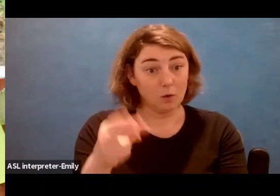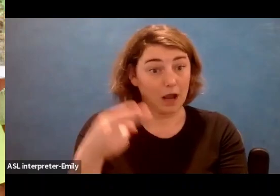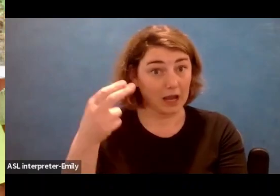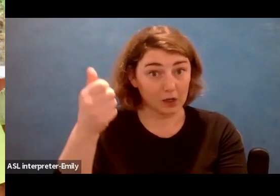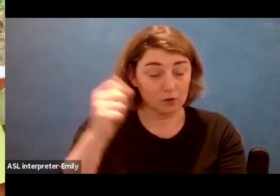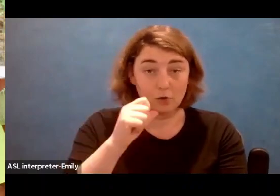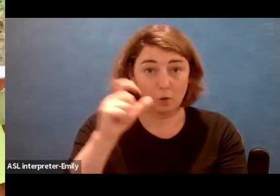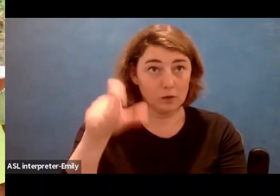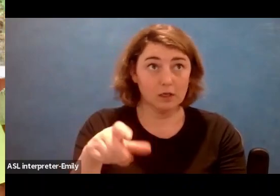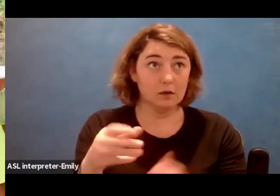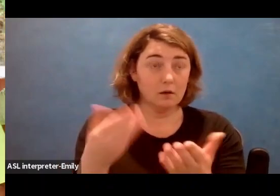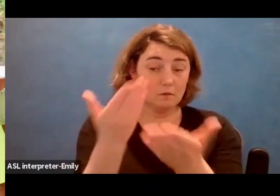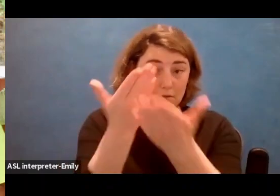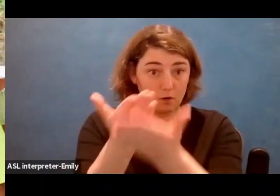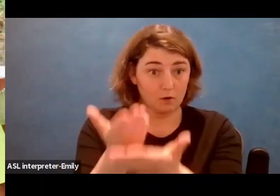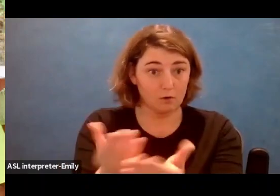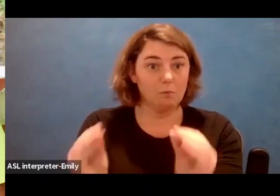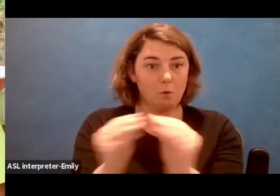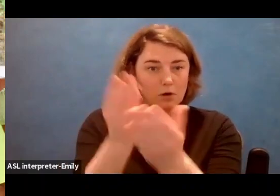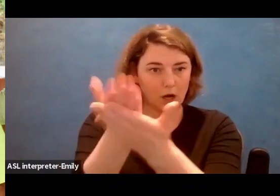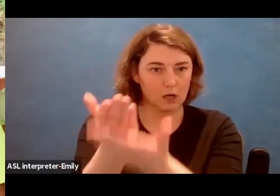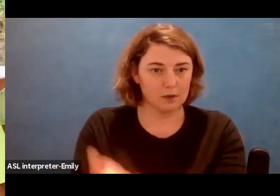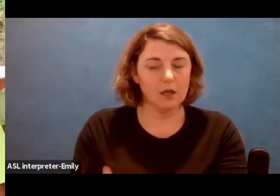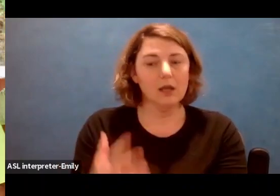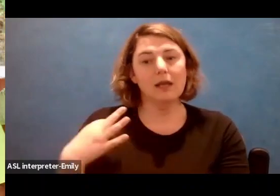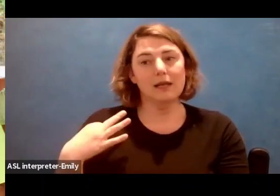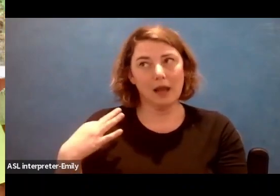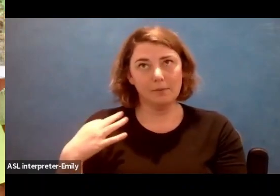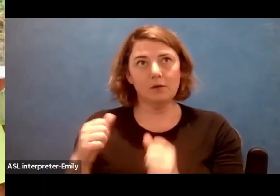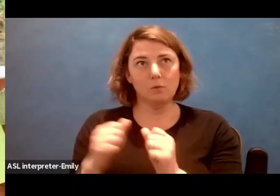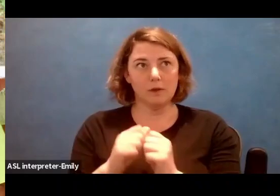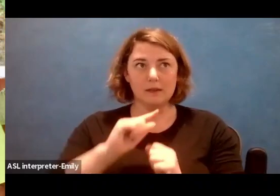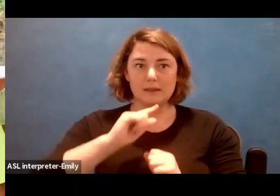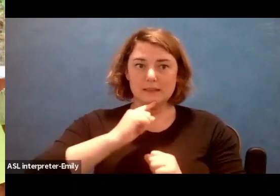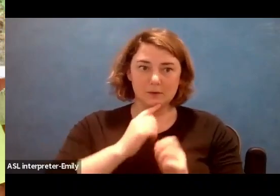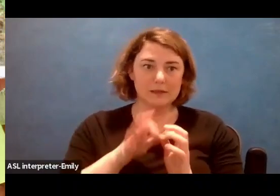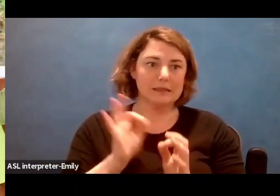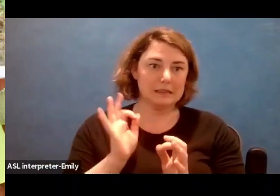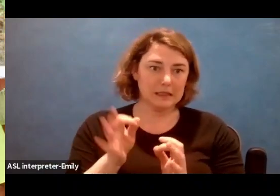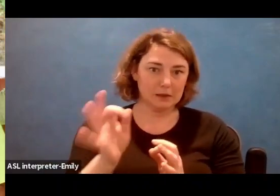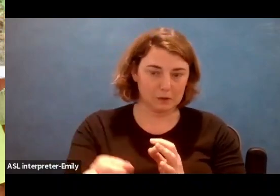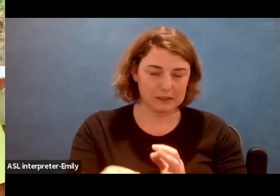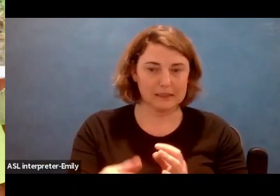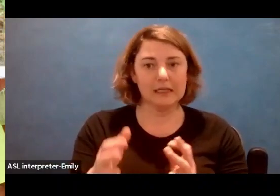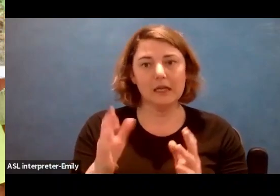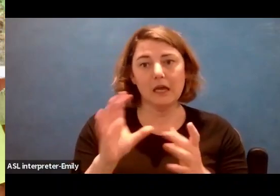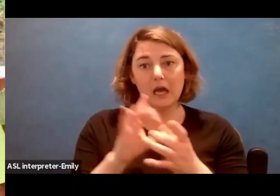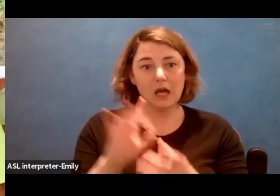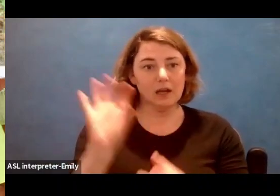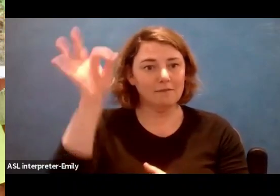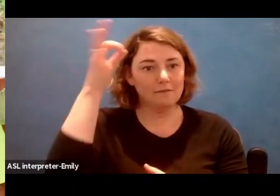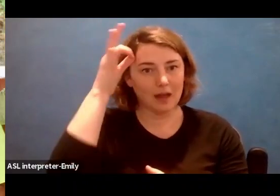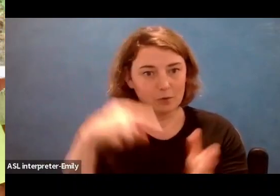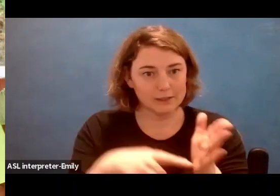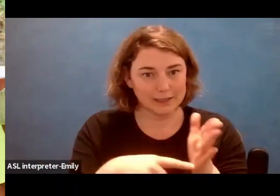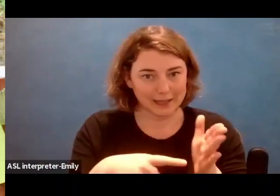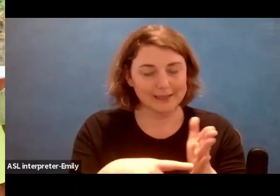need further documentation, and applicants with serious delinquency or delinquency on a federal